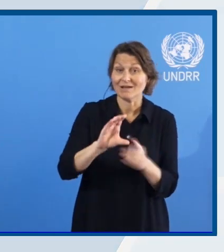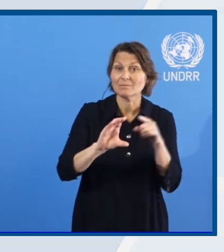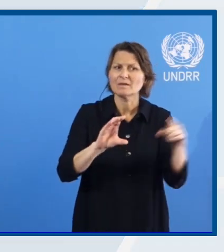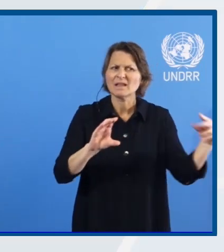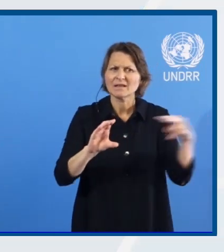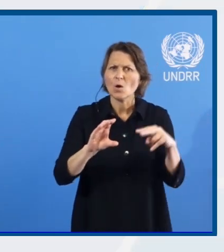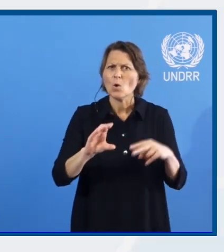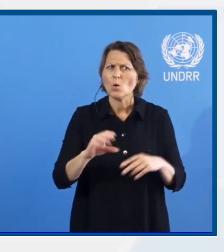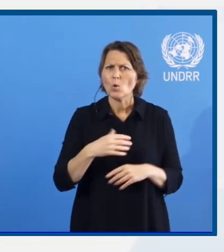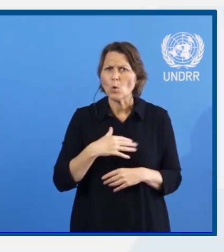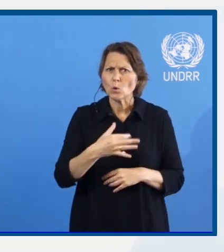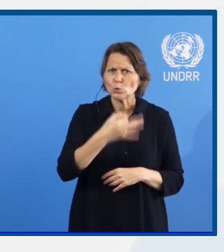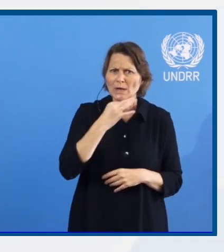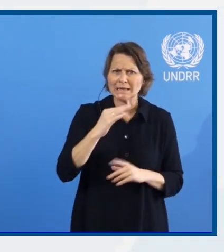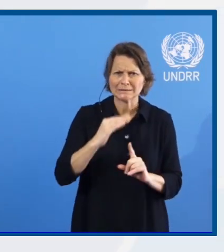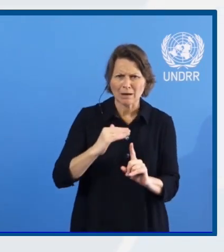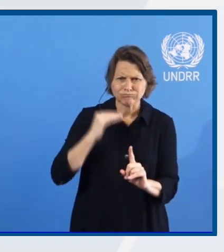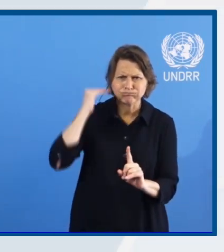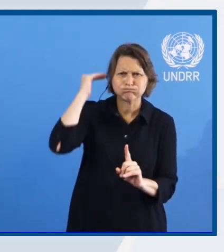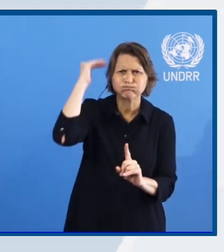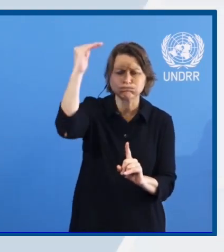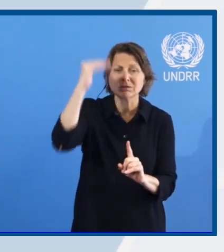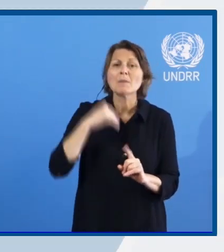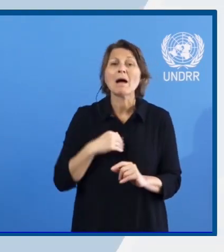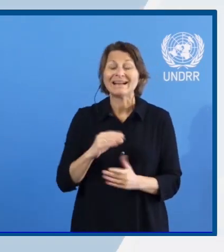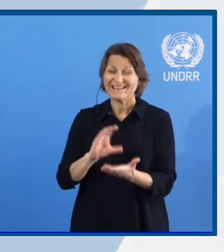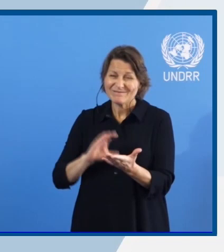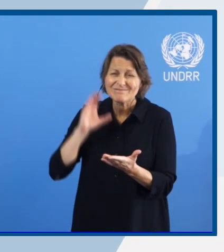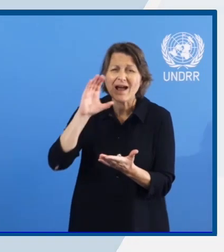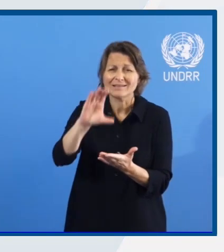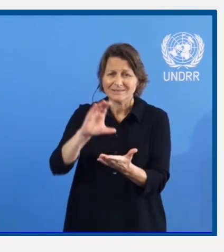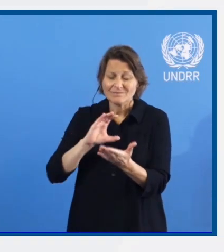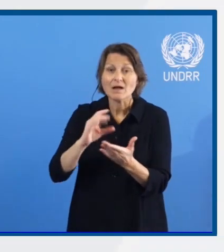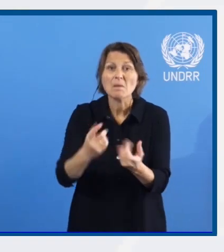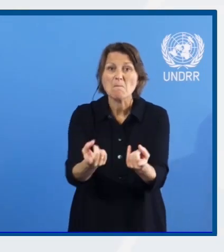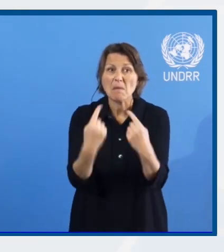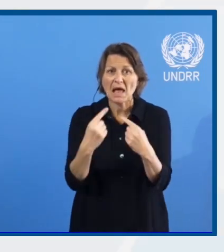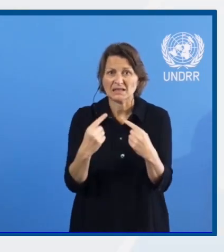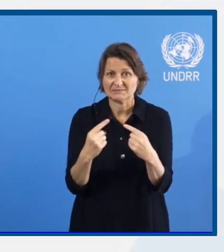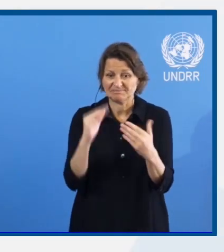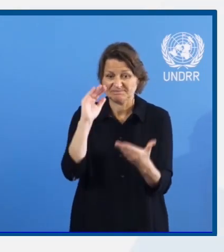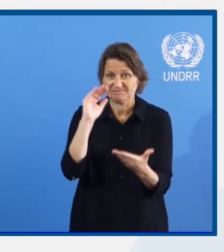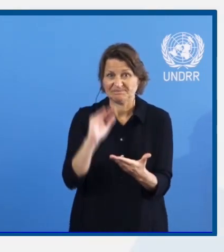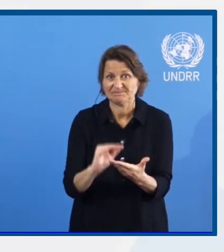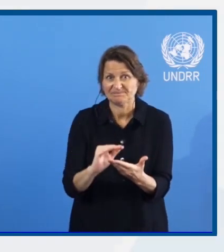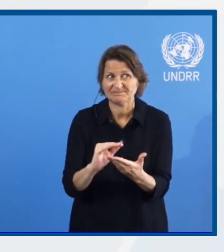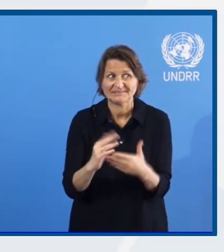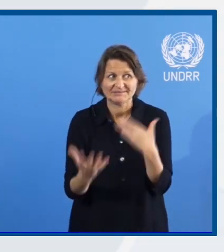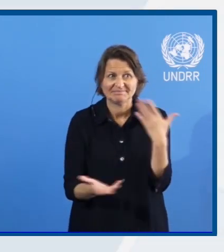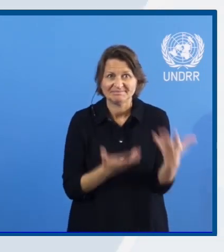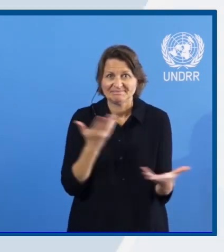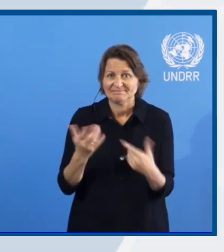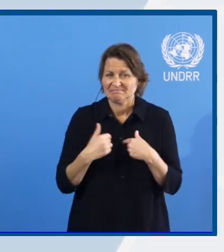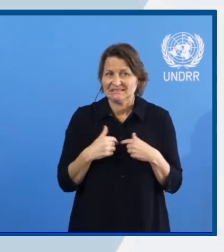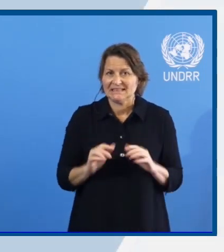high risk and second as low return. This is the reality on the ground. So what